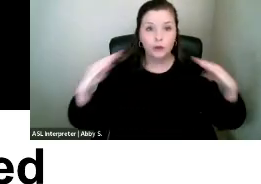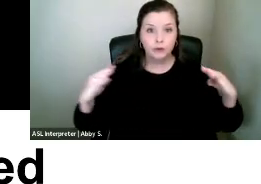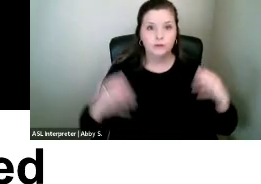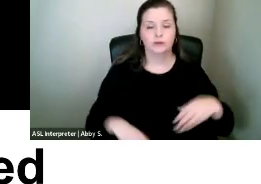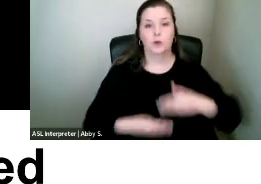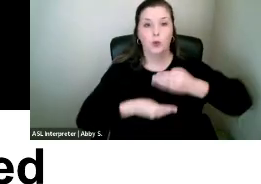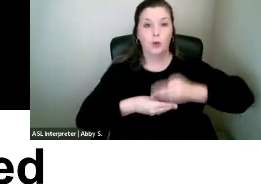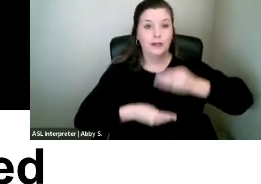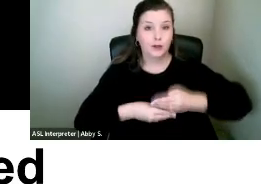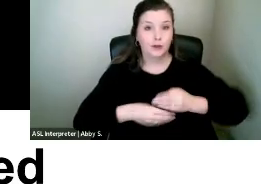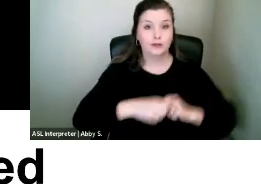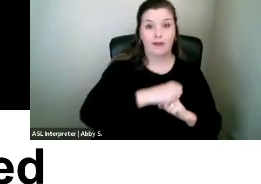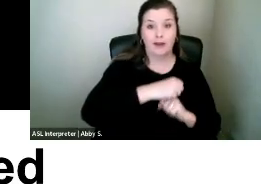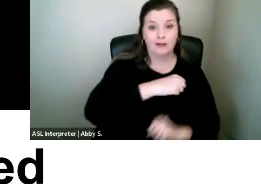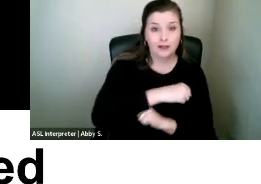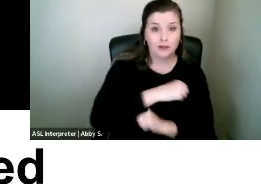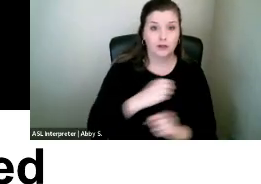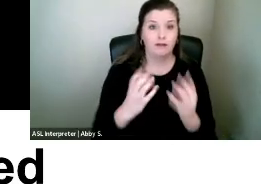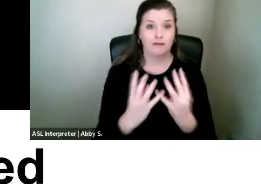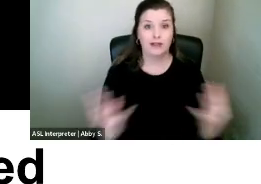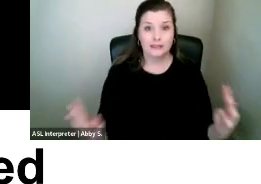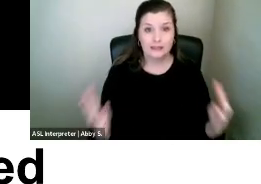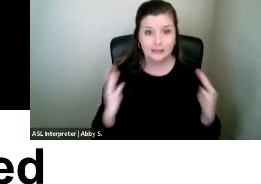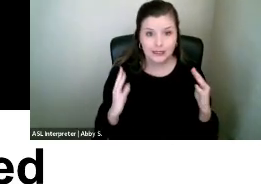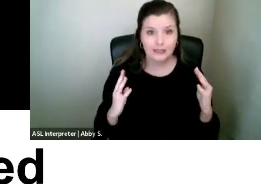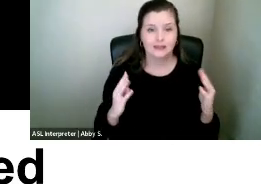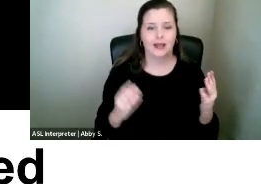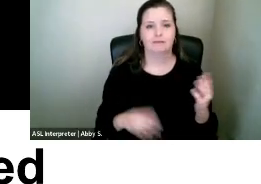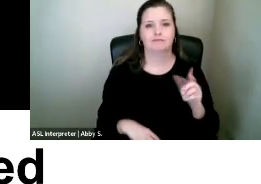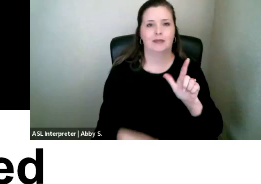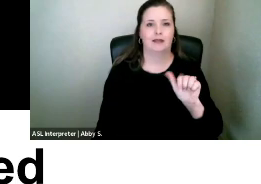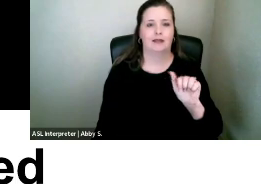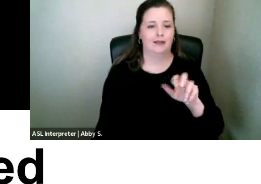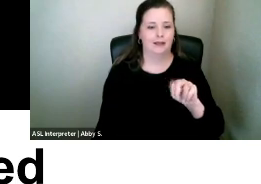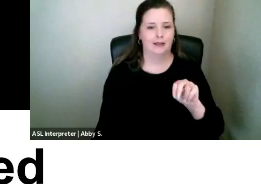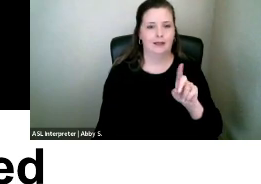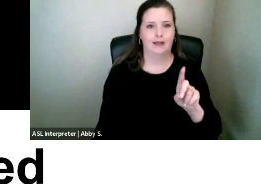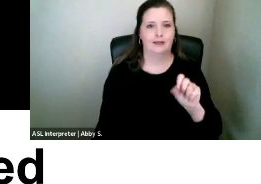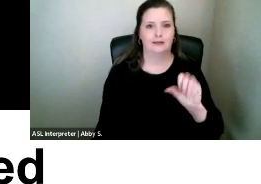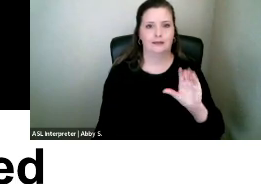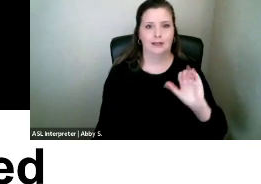foundations, fencing, and landscaping.